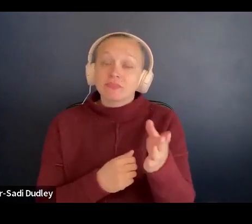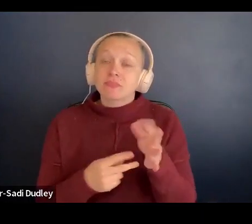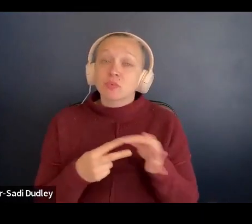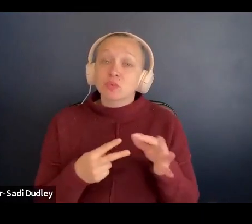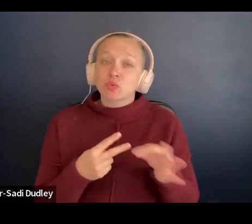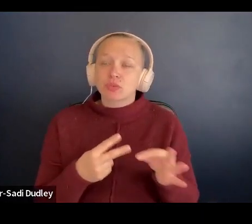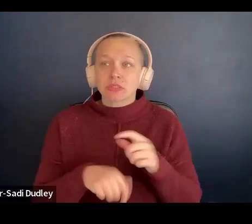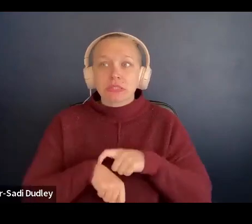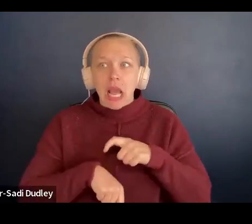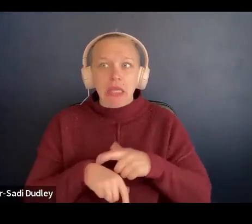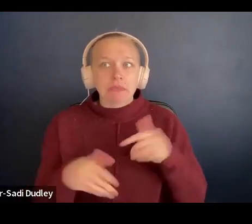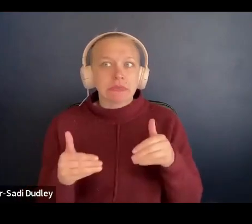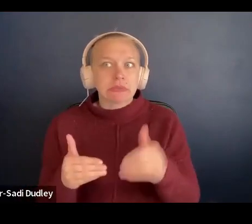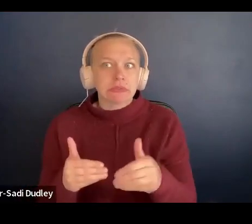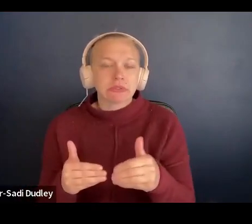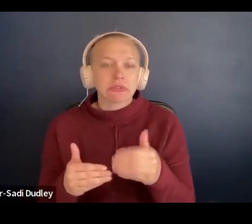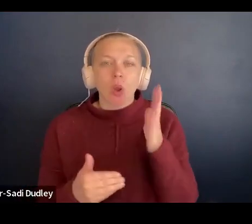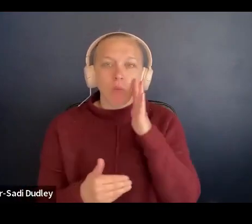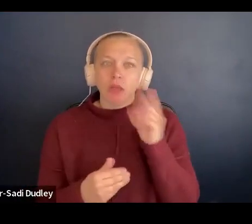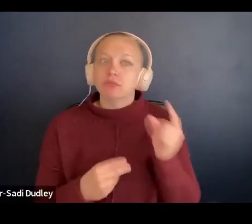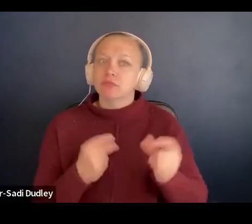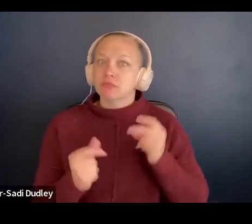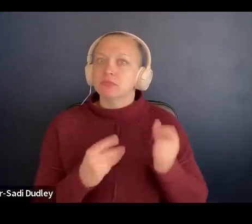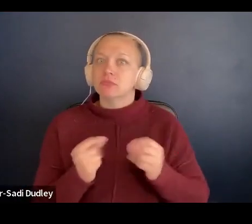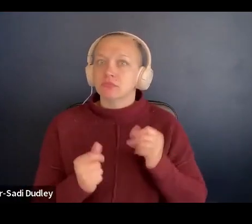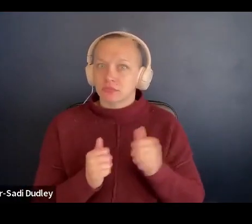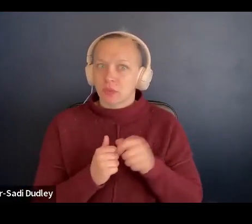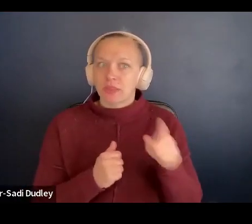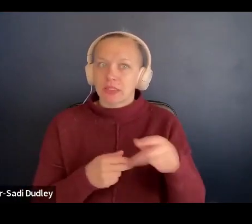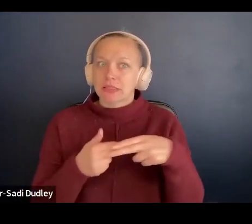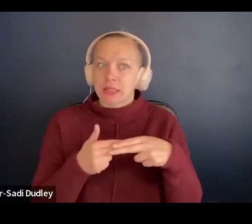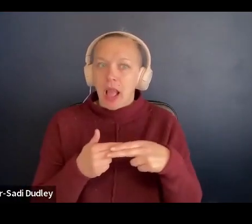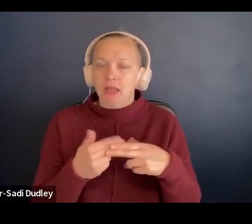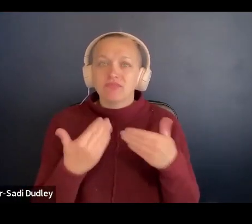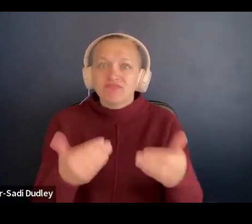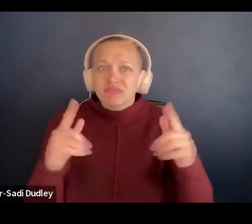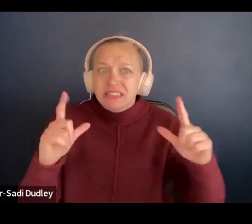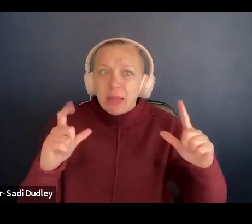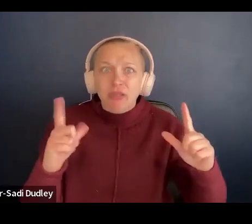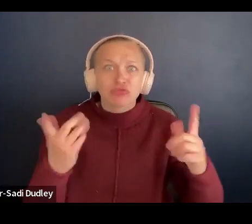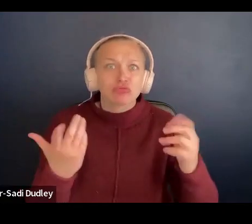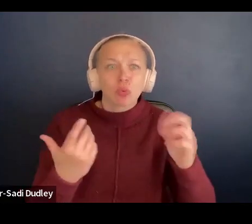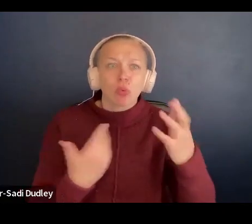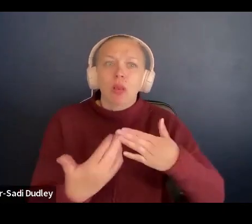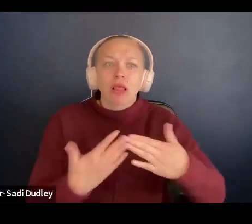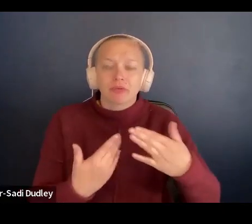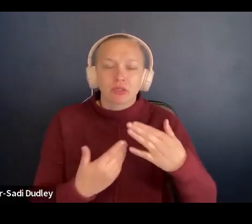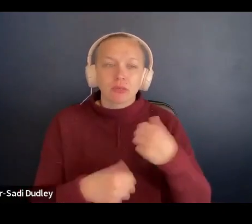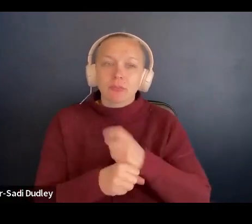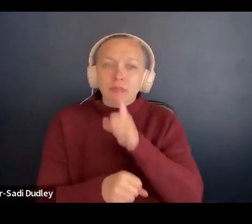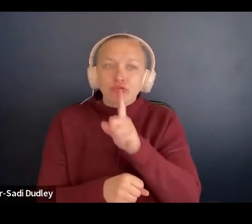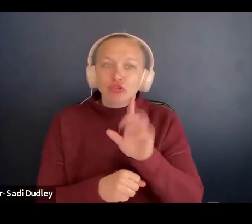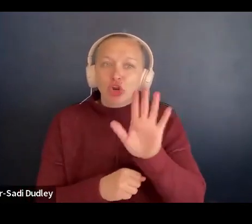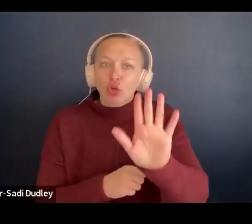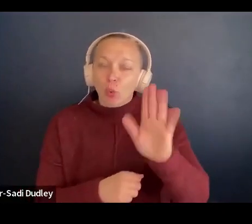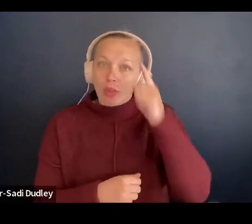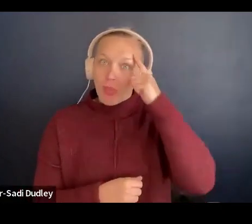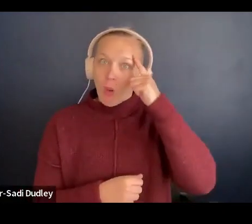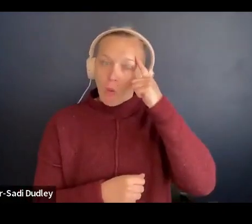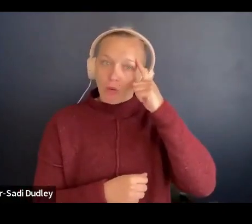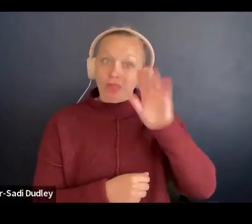we're getting short on time, so I'm going to go through this slide pretty quickly, but take account of the funeral home's